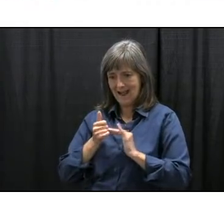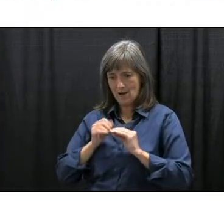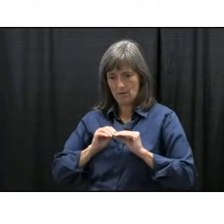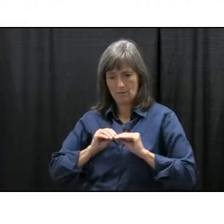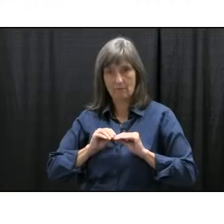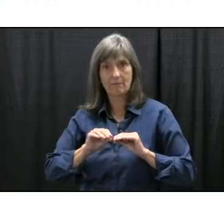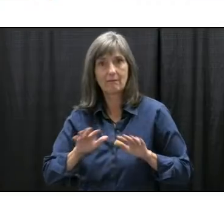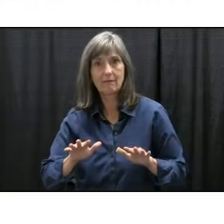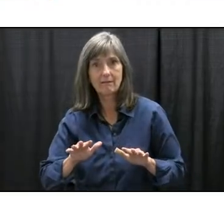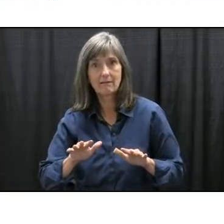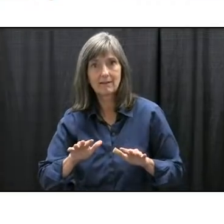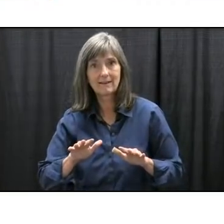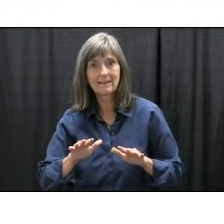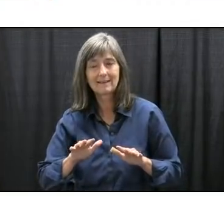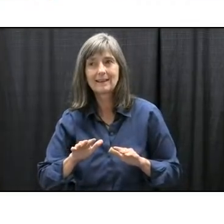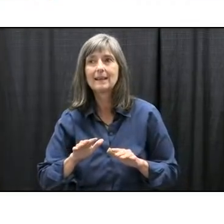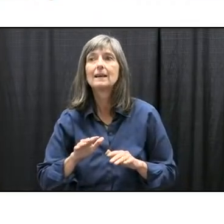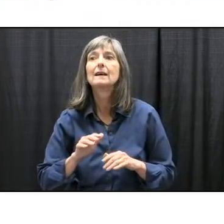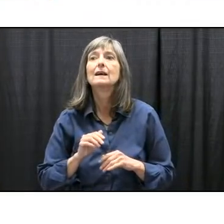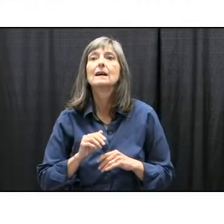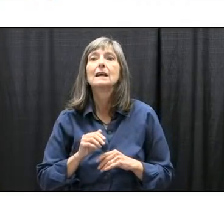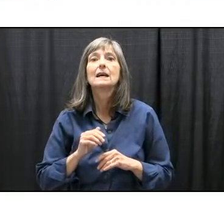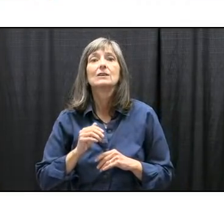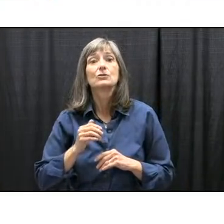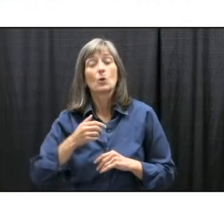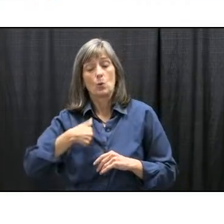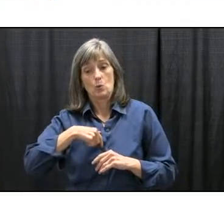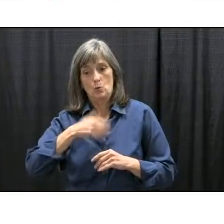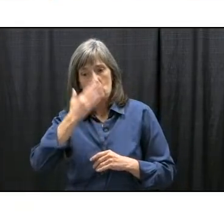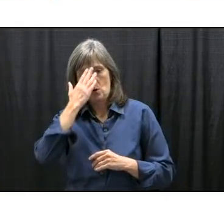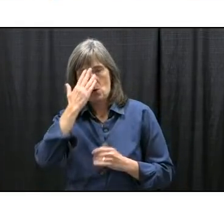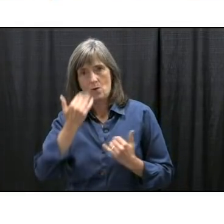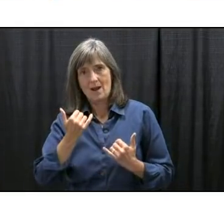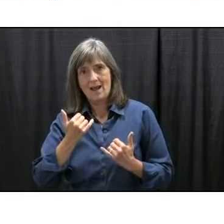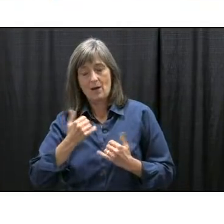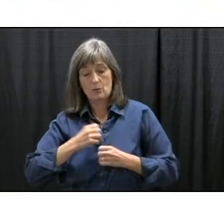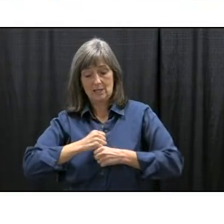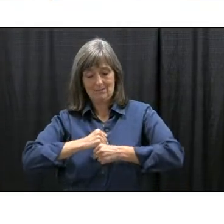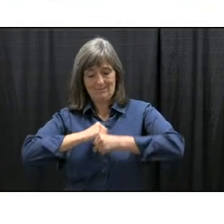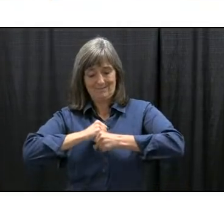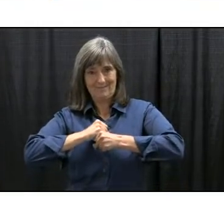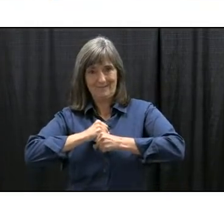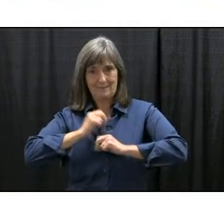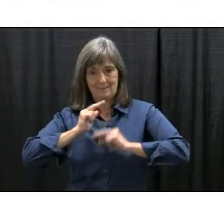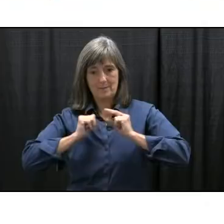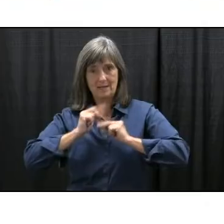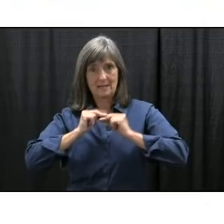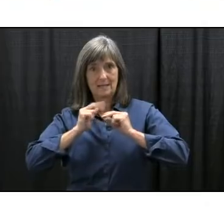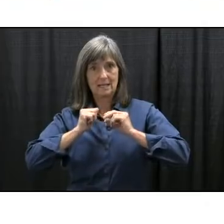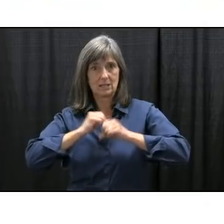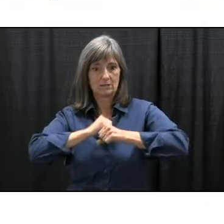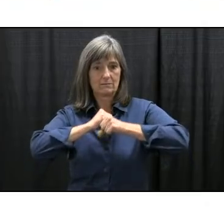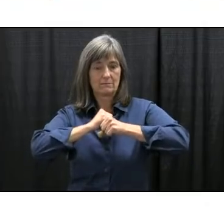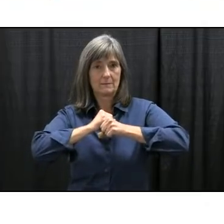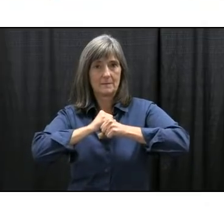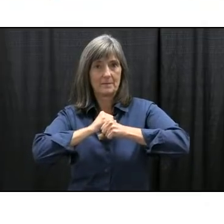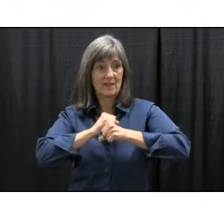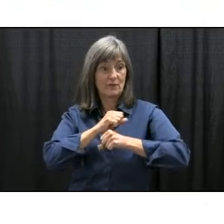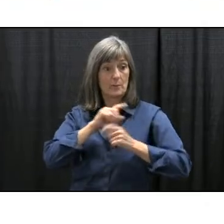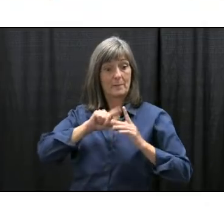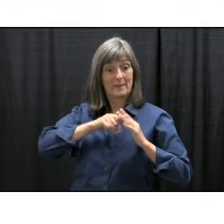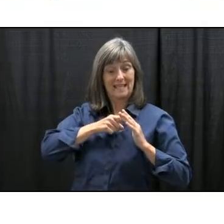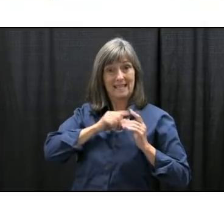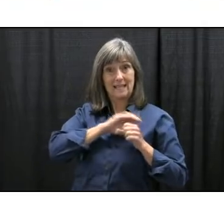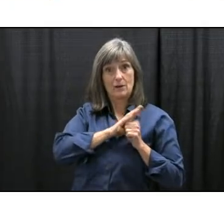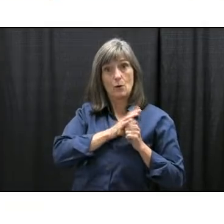graphically displays the immunity that's required, it's increased substantially from the original variant or even the alpha